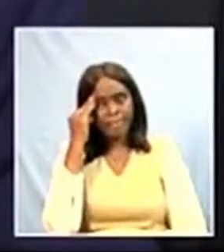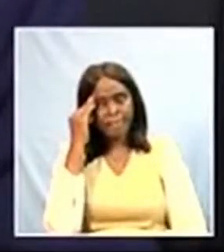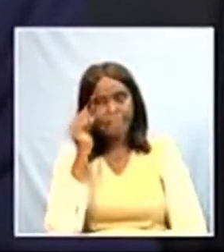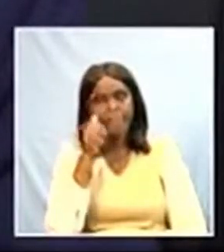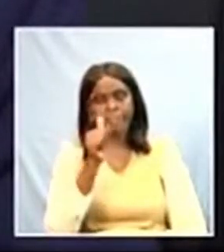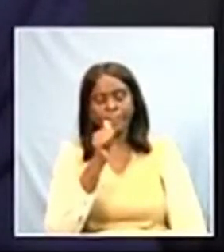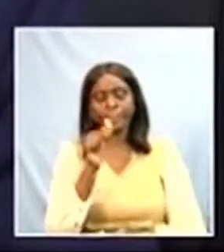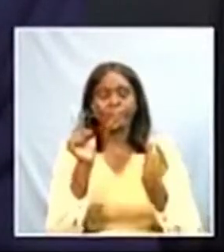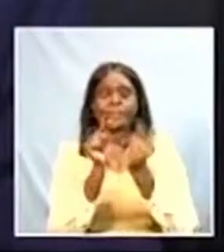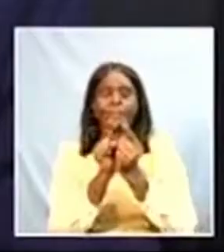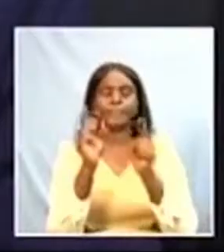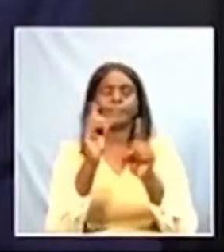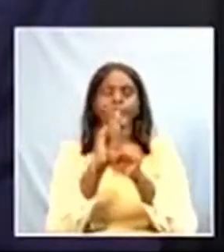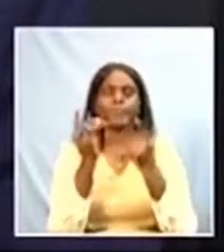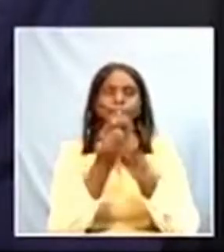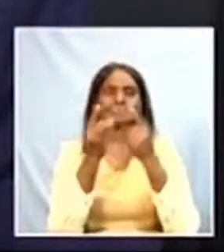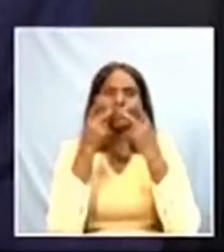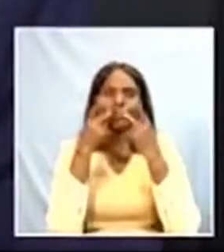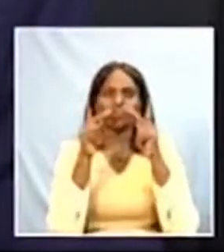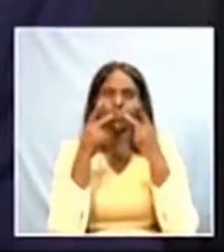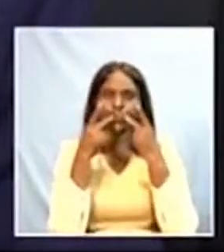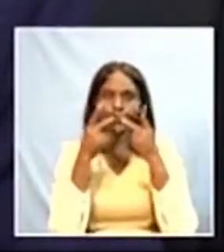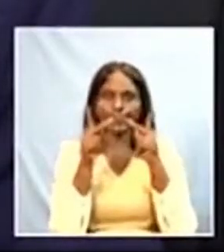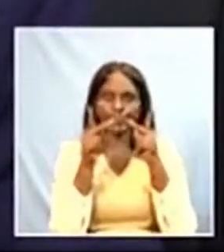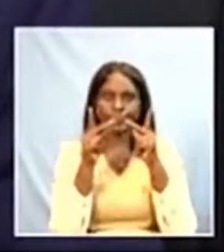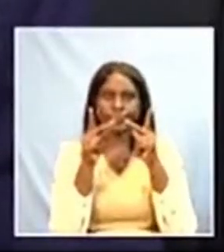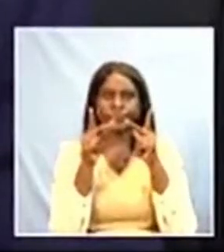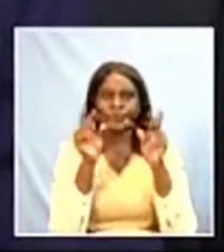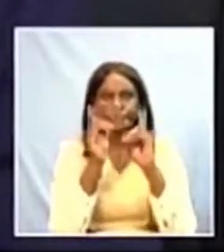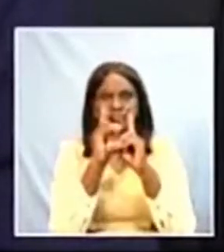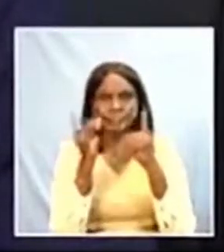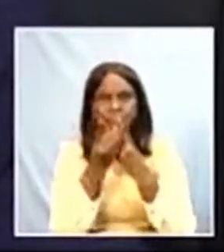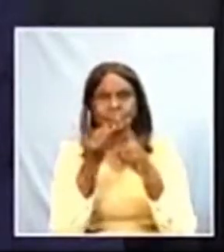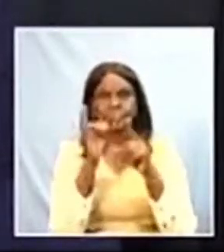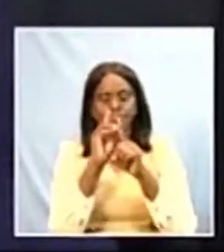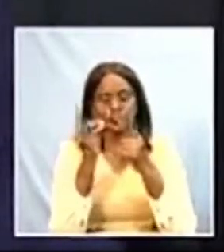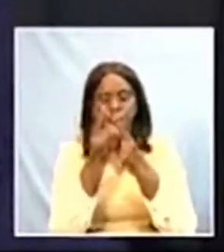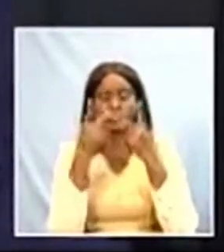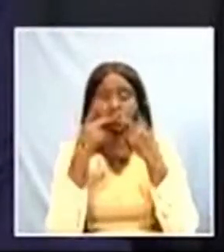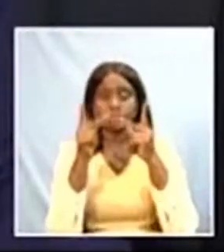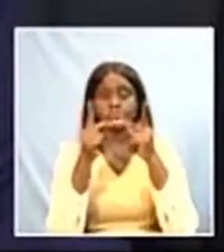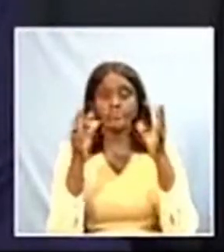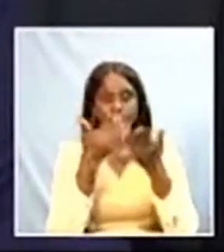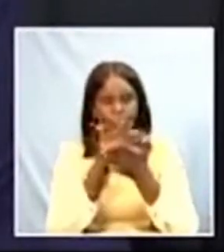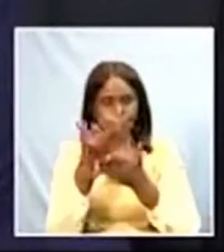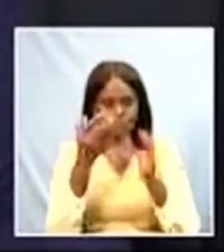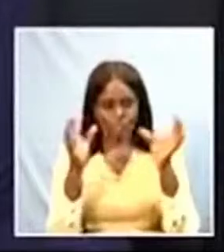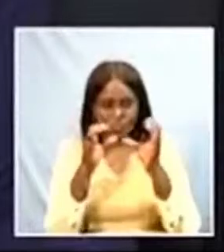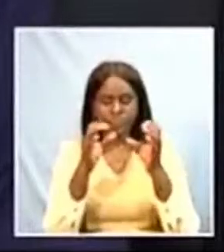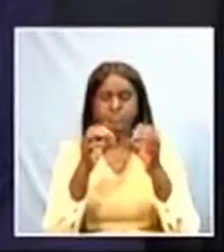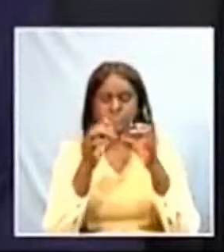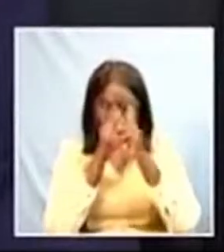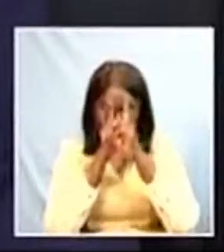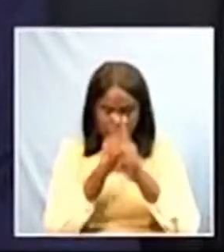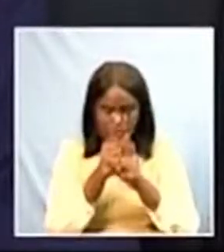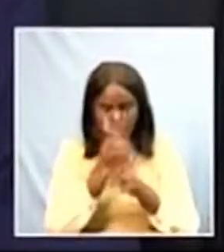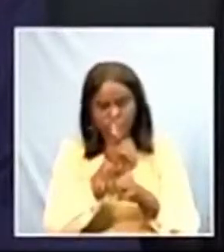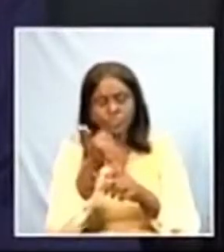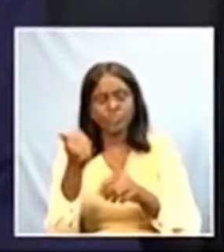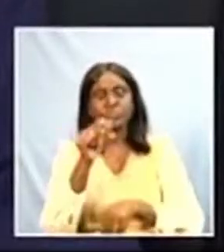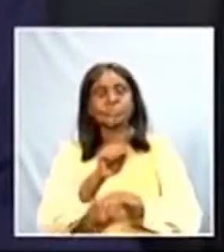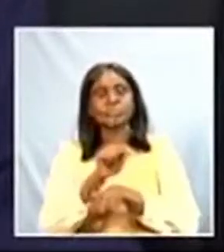meet as a district public procurement committee to decide on the way forward of any